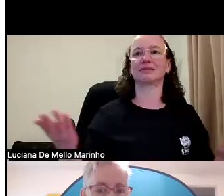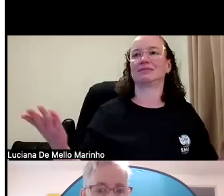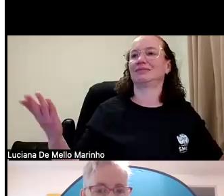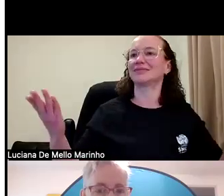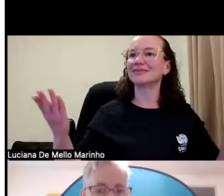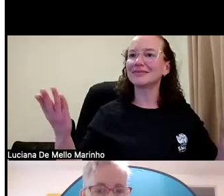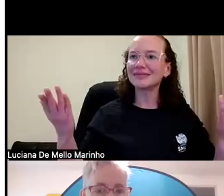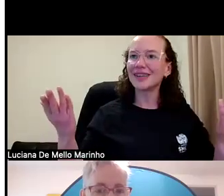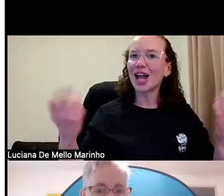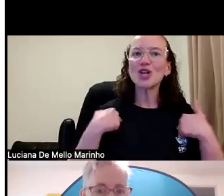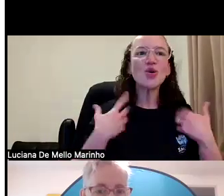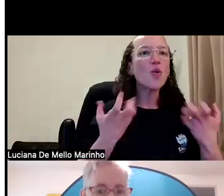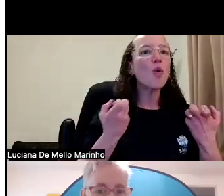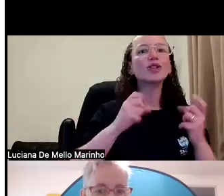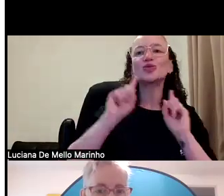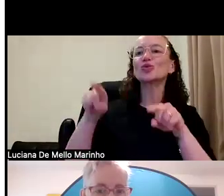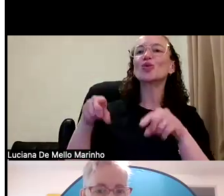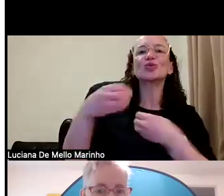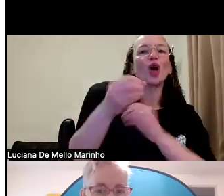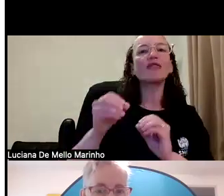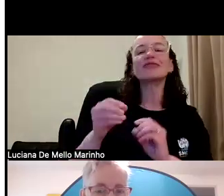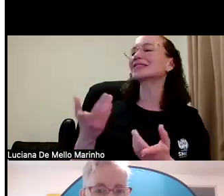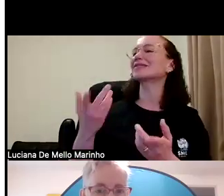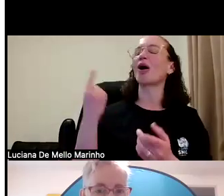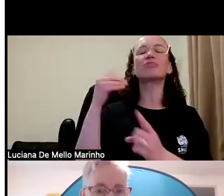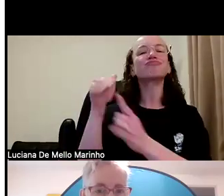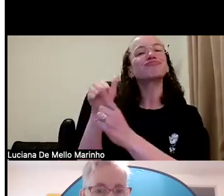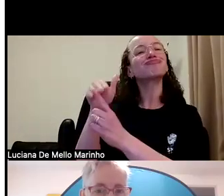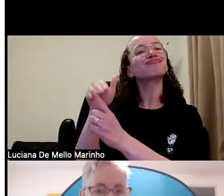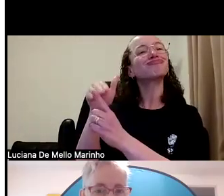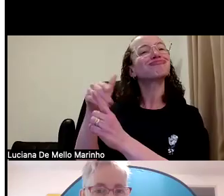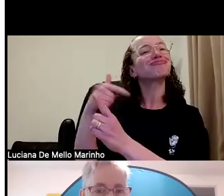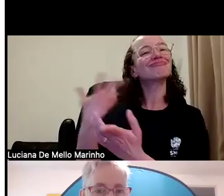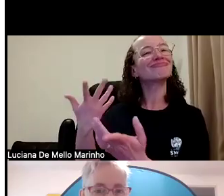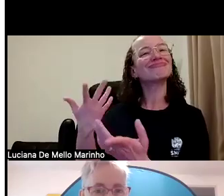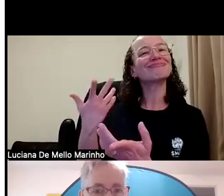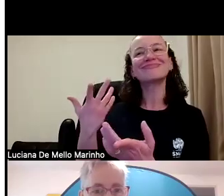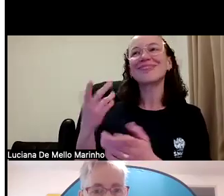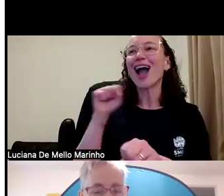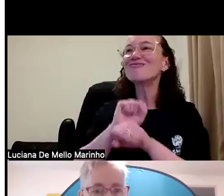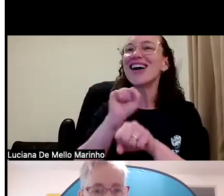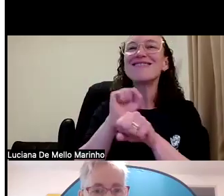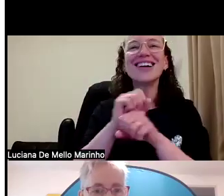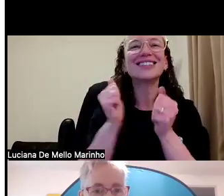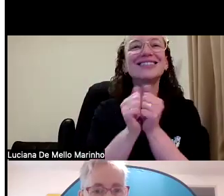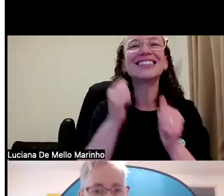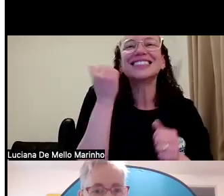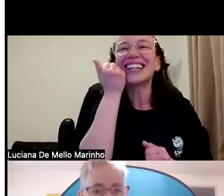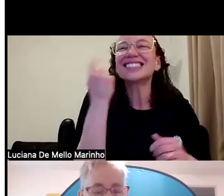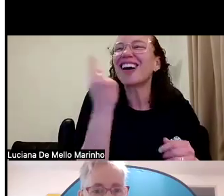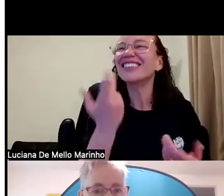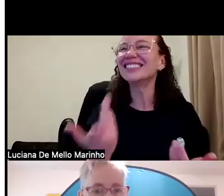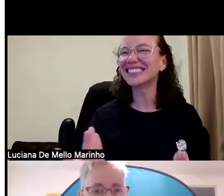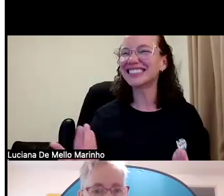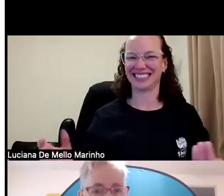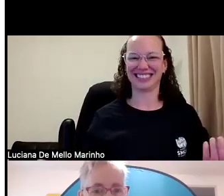there. It's it's there easily. You're able to go to the office, and it's just kind of like a reminder of, yep,